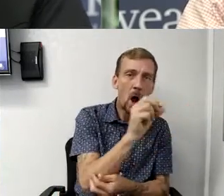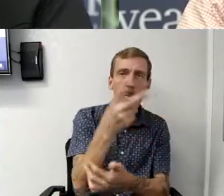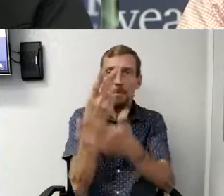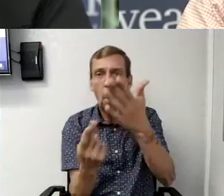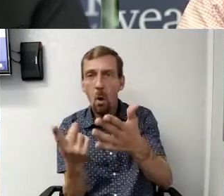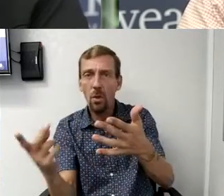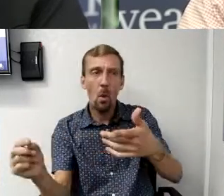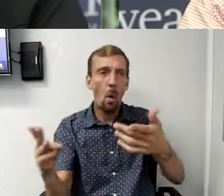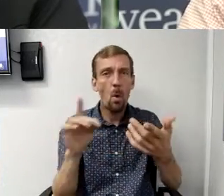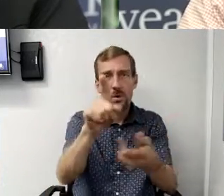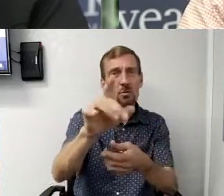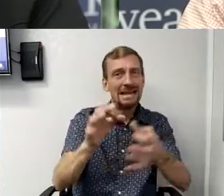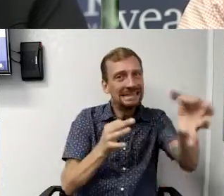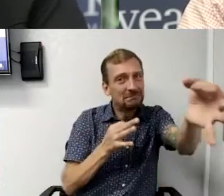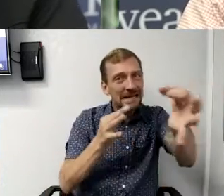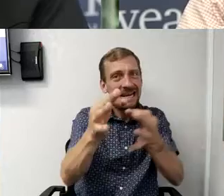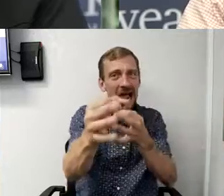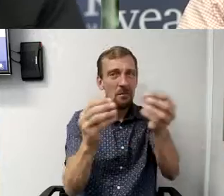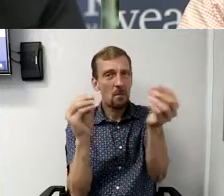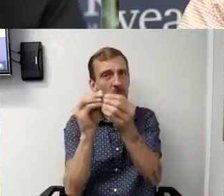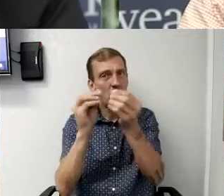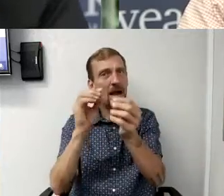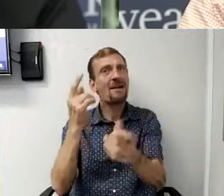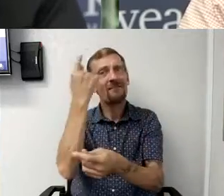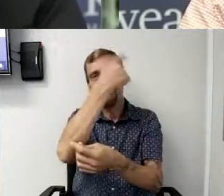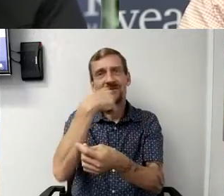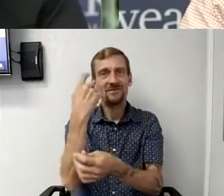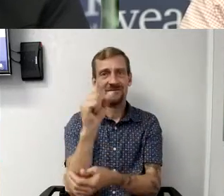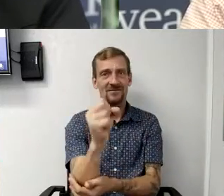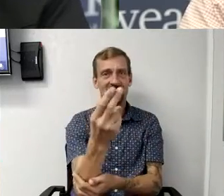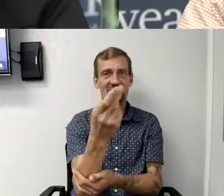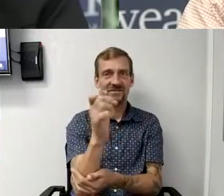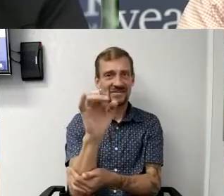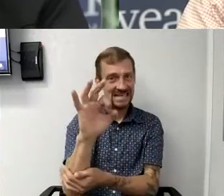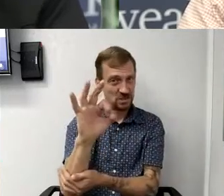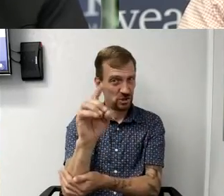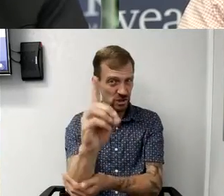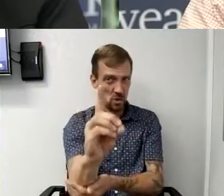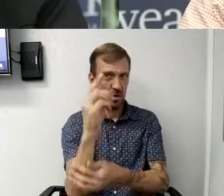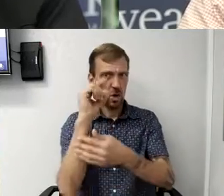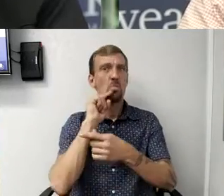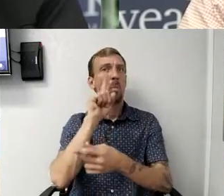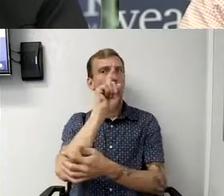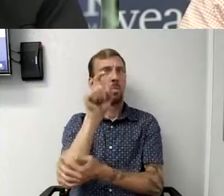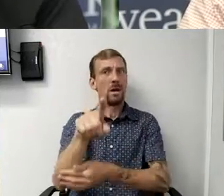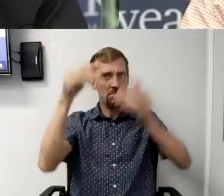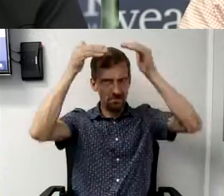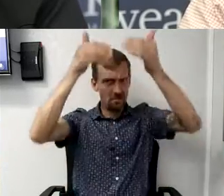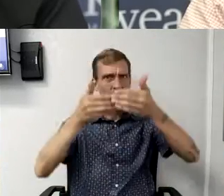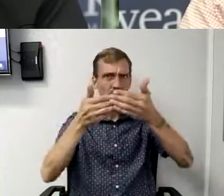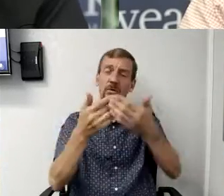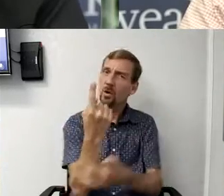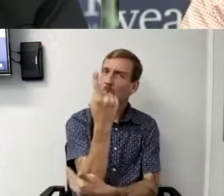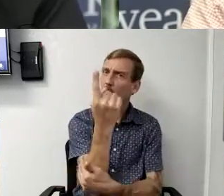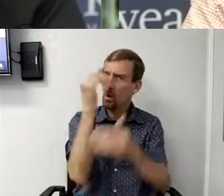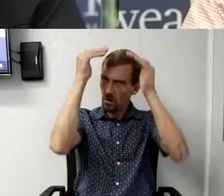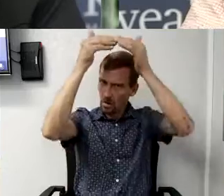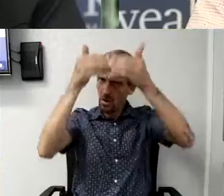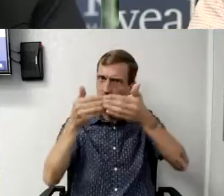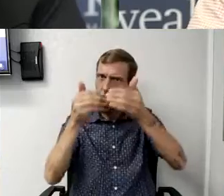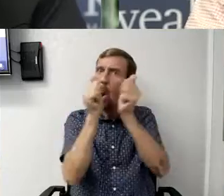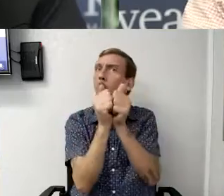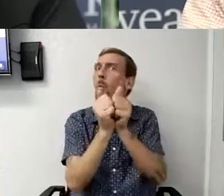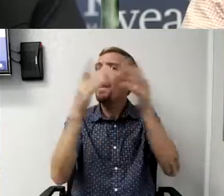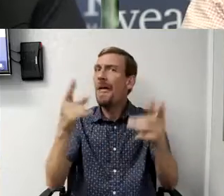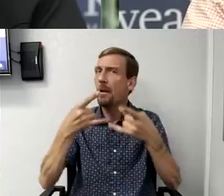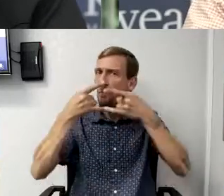the face shield question for us? Yeah, sure. So the question was, when is it okay to wear a face shield without